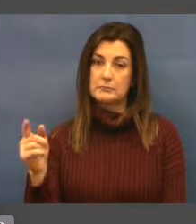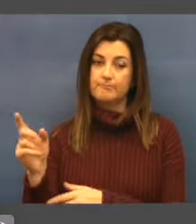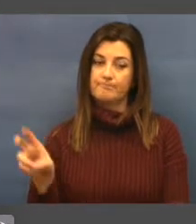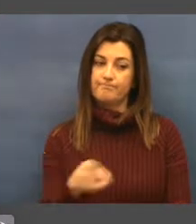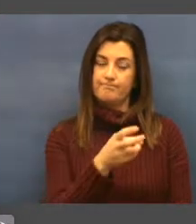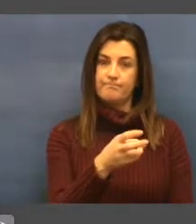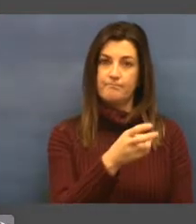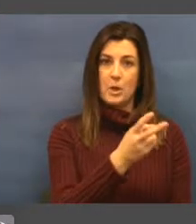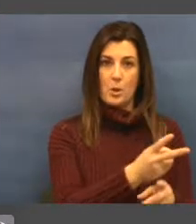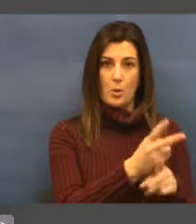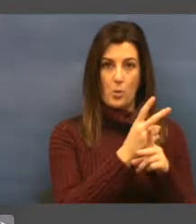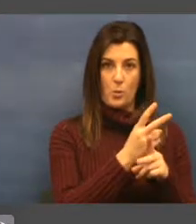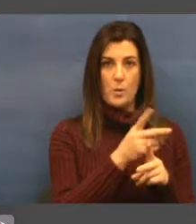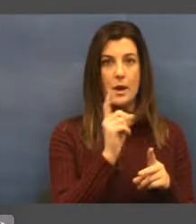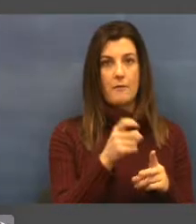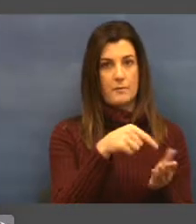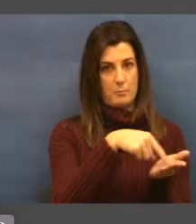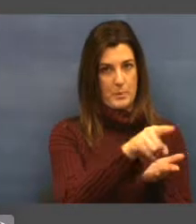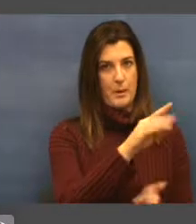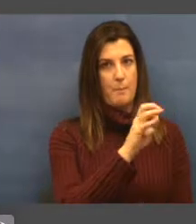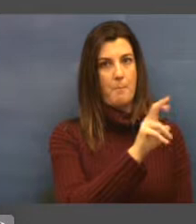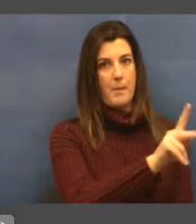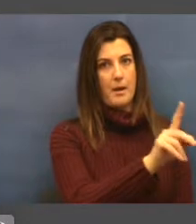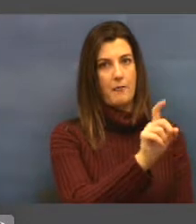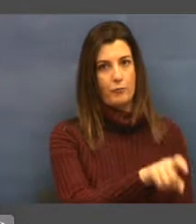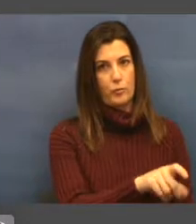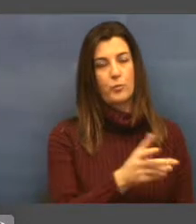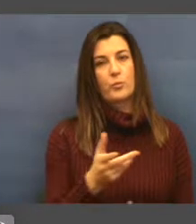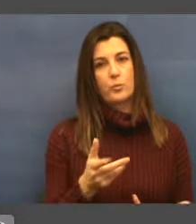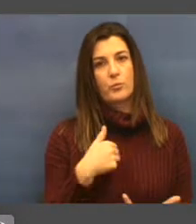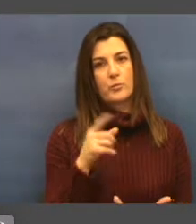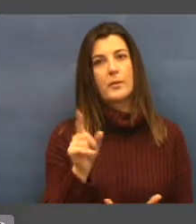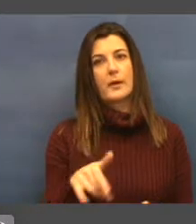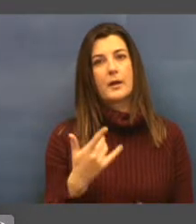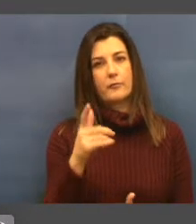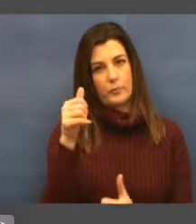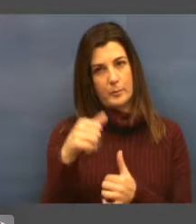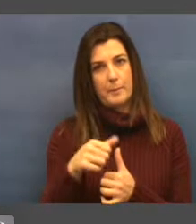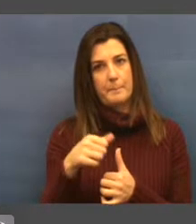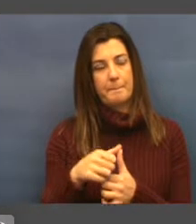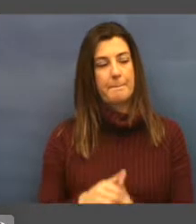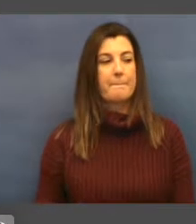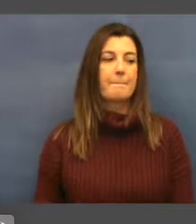to loans, which you will then have to repay. So that's something to keep in mind.